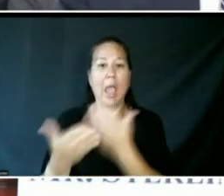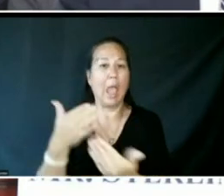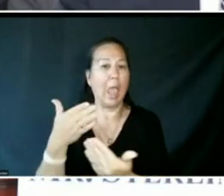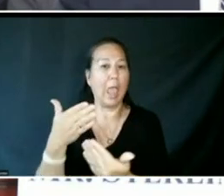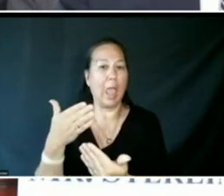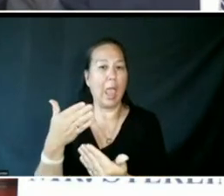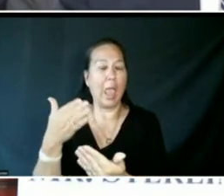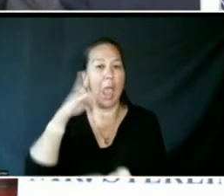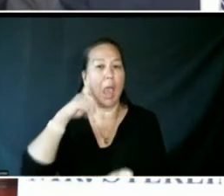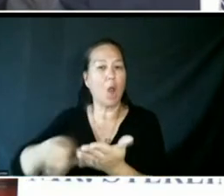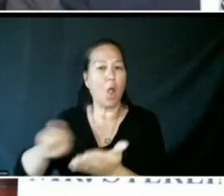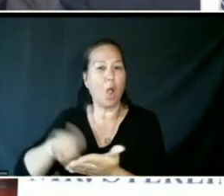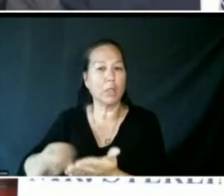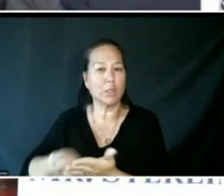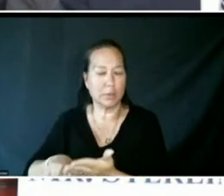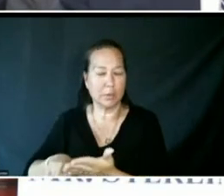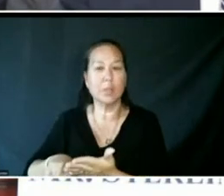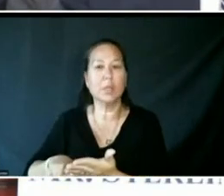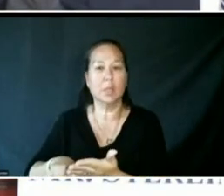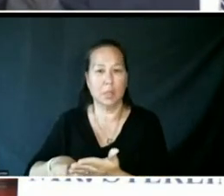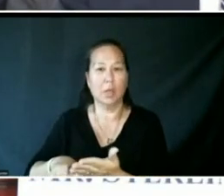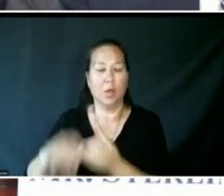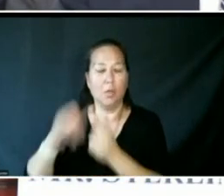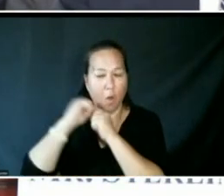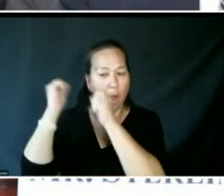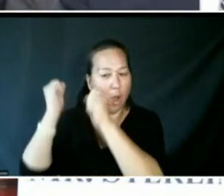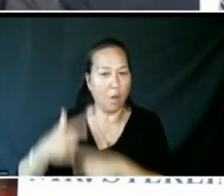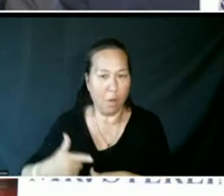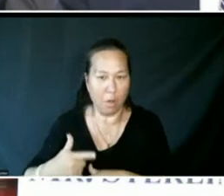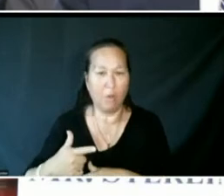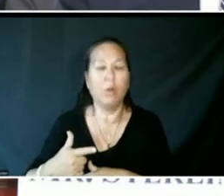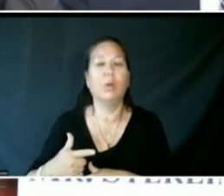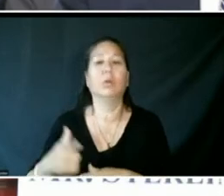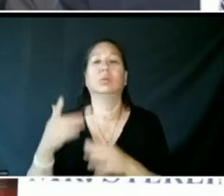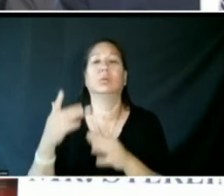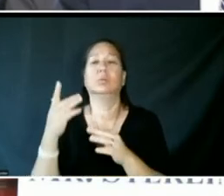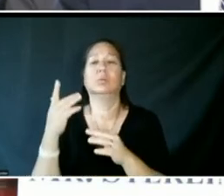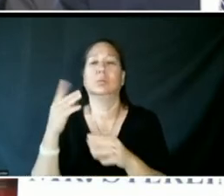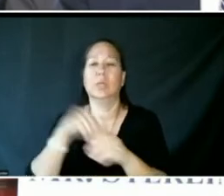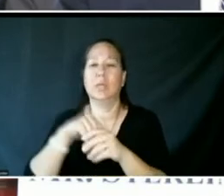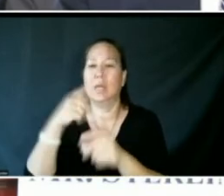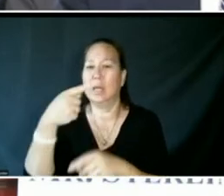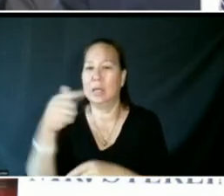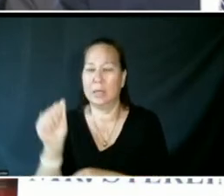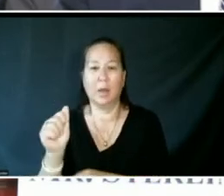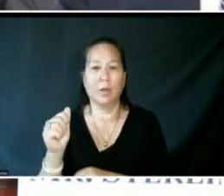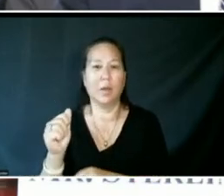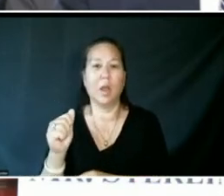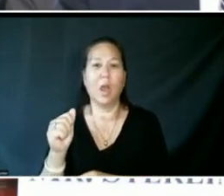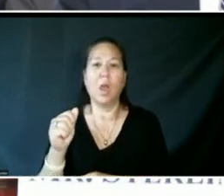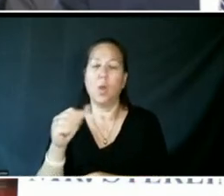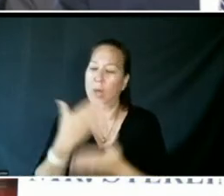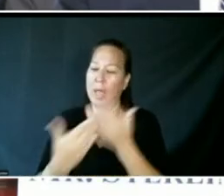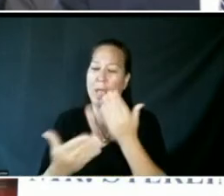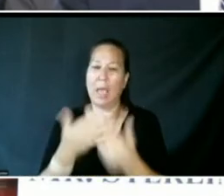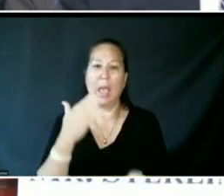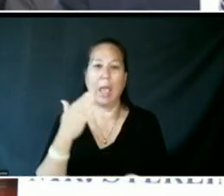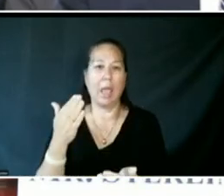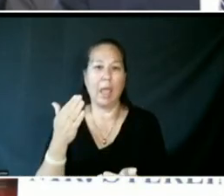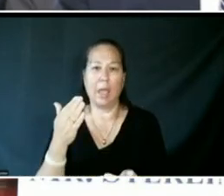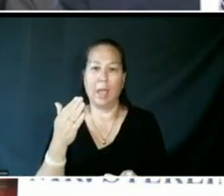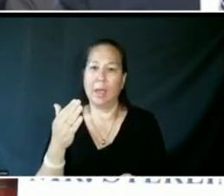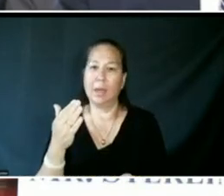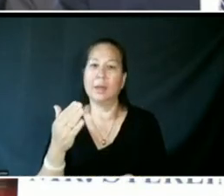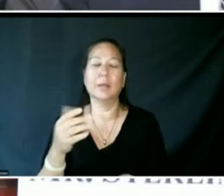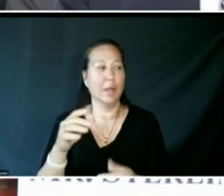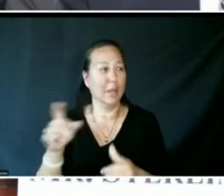entire, all 5 million ballots in the state of Georgia, all cast in place, all absentee ballots, they were all hand recounted and they came remarkably close to the first